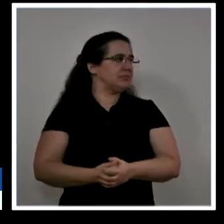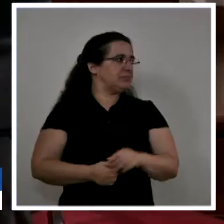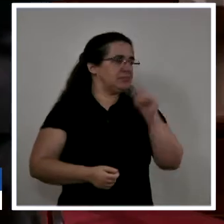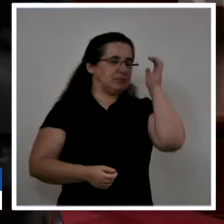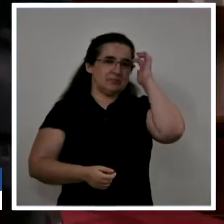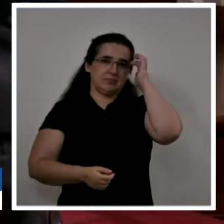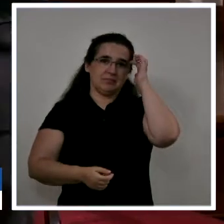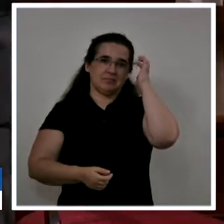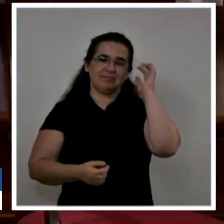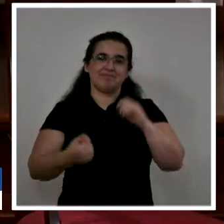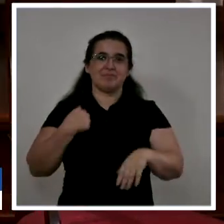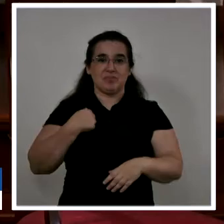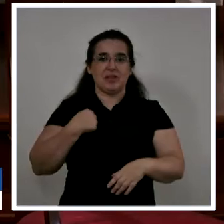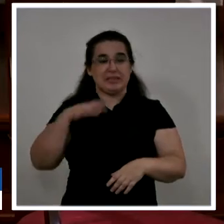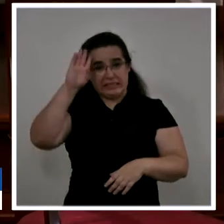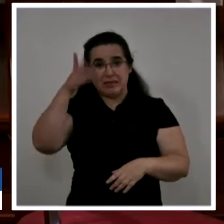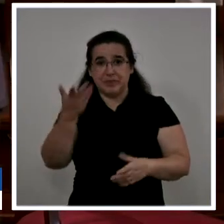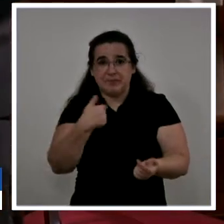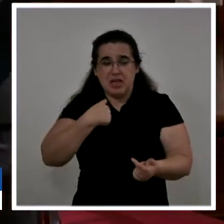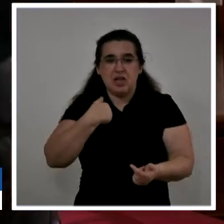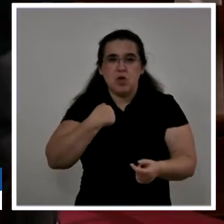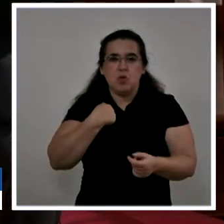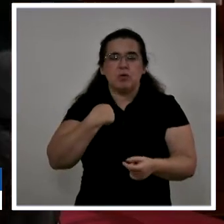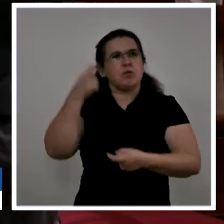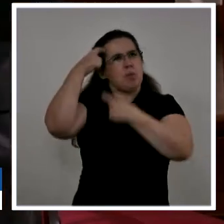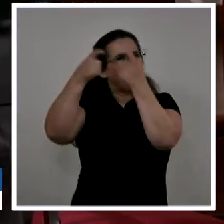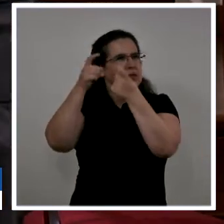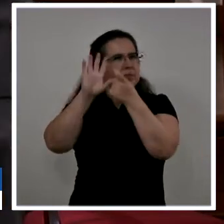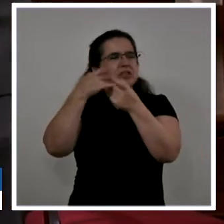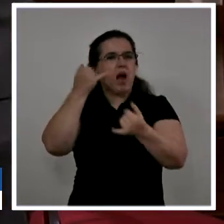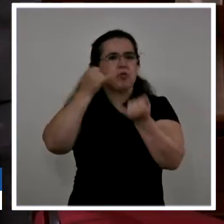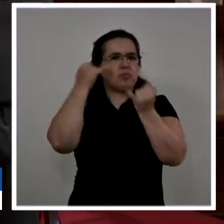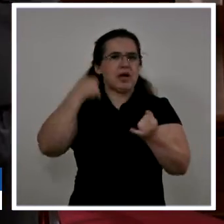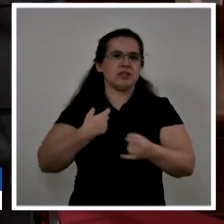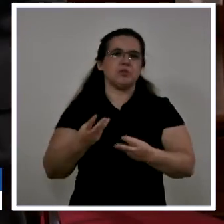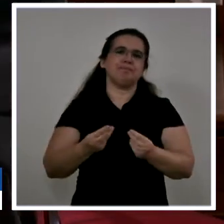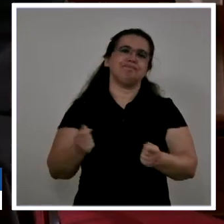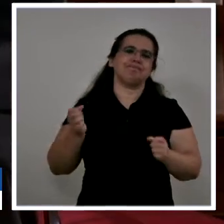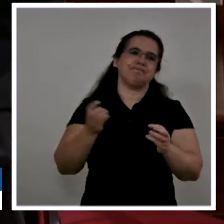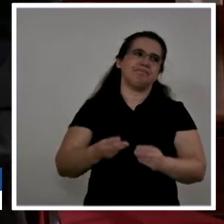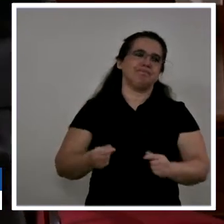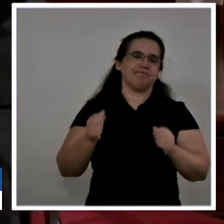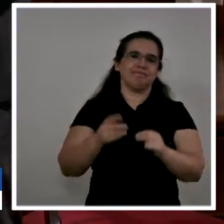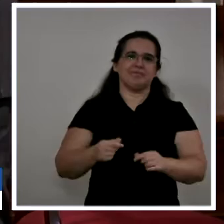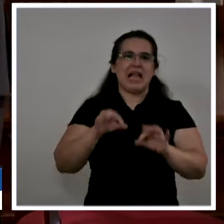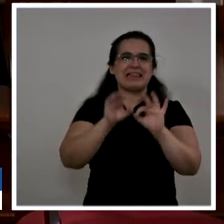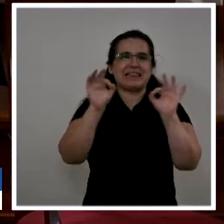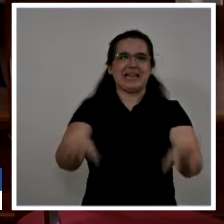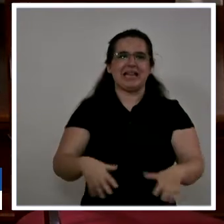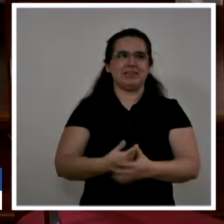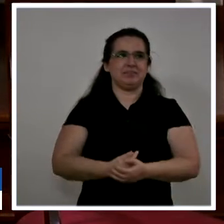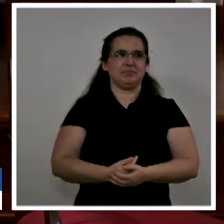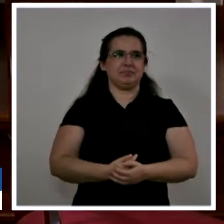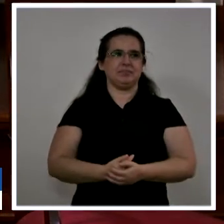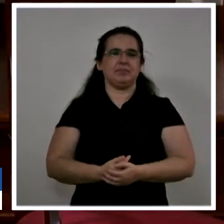myself doing the same thing 40 years later. E querem saber que eu, sem pensar nisso, de vez em quando dou comigo a fazer a mesma coisa? So we're going to